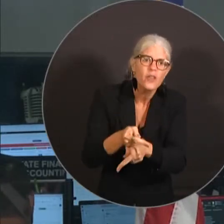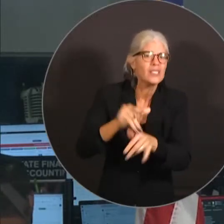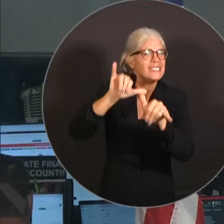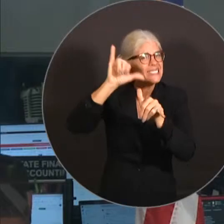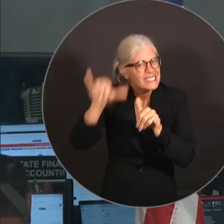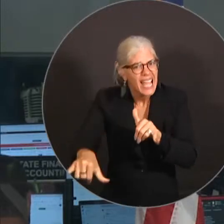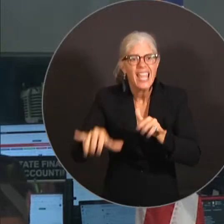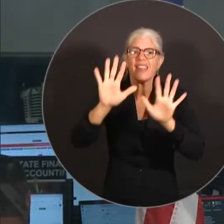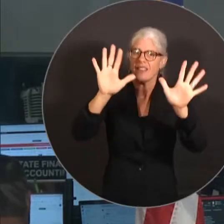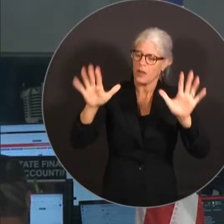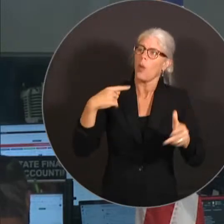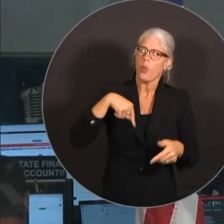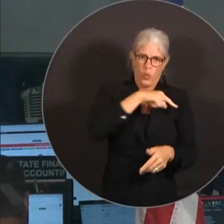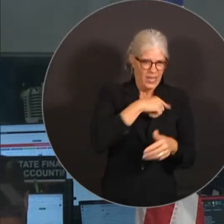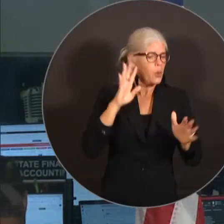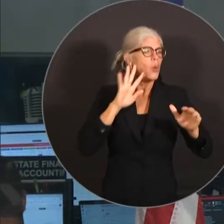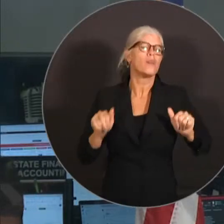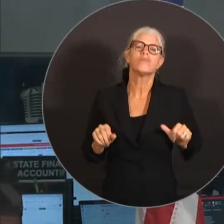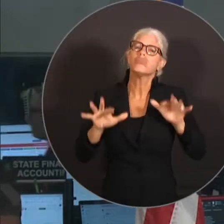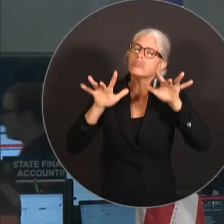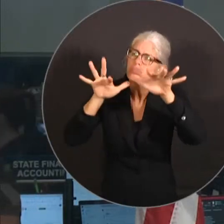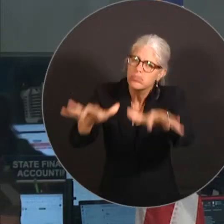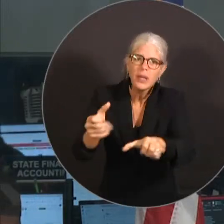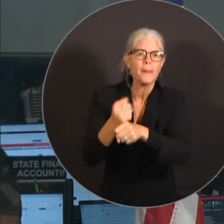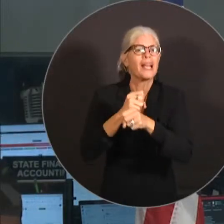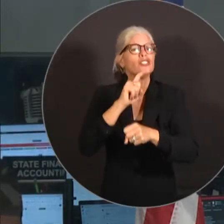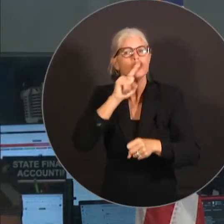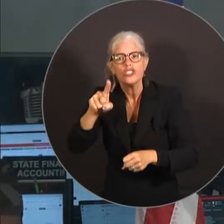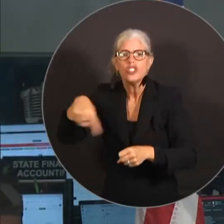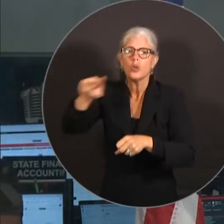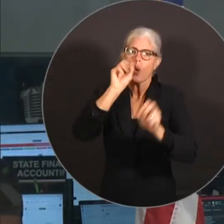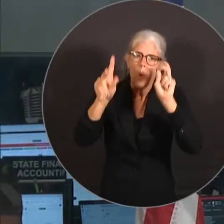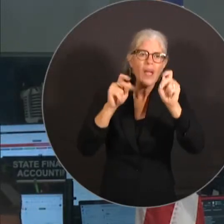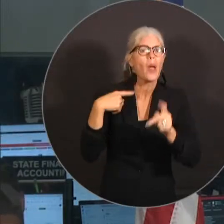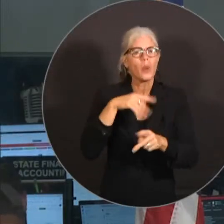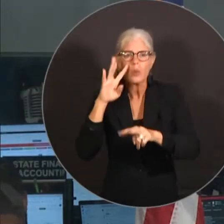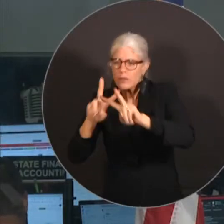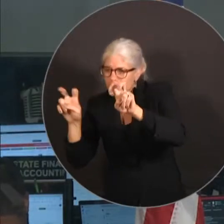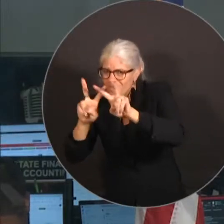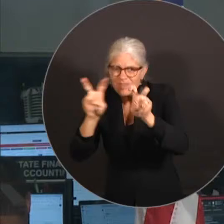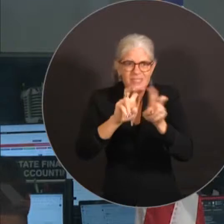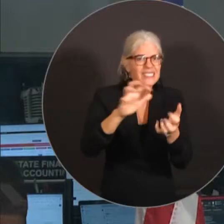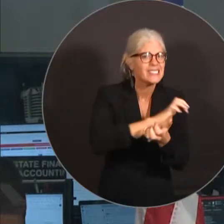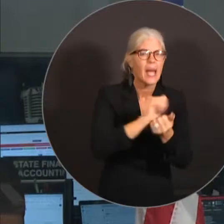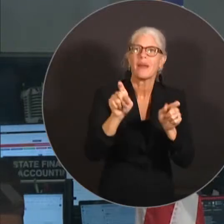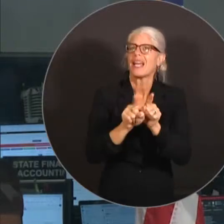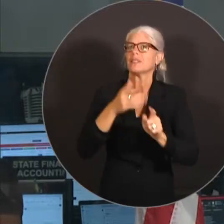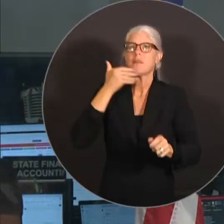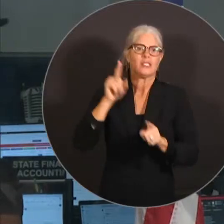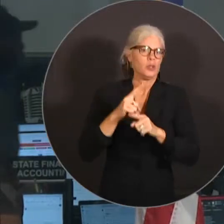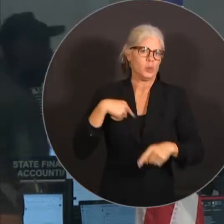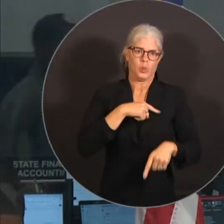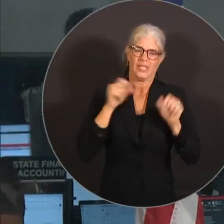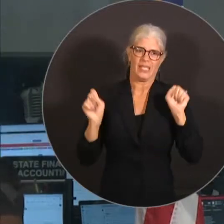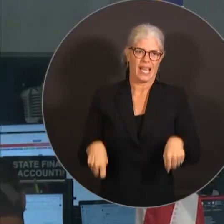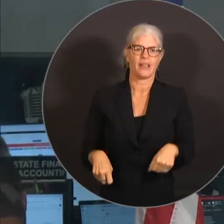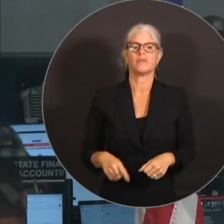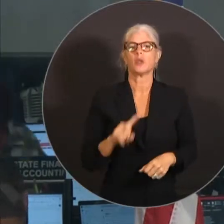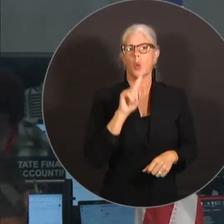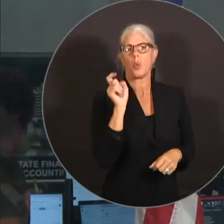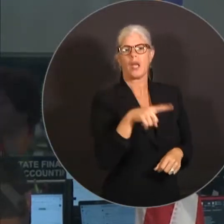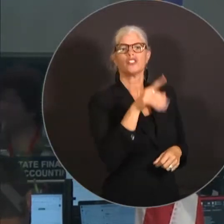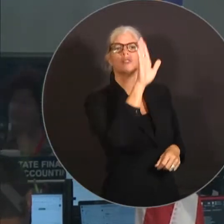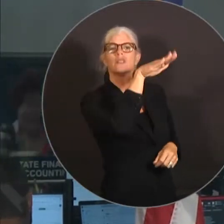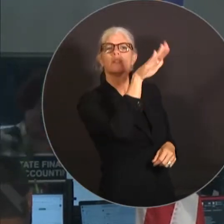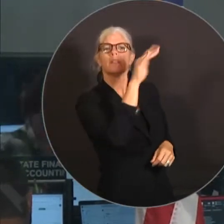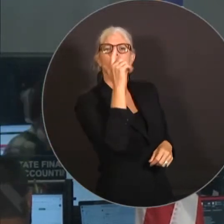feet again, and we'll mitigate the damage as best we can. The president said that he has spoken with you. Have you talked